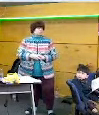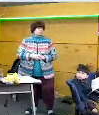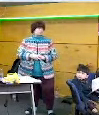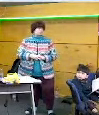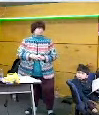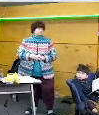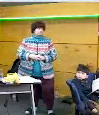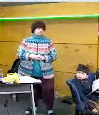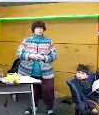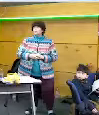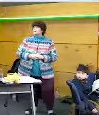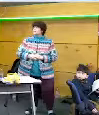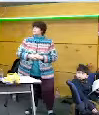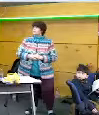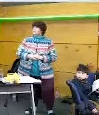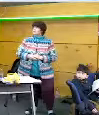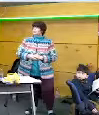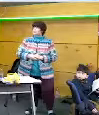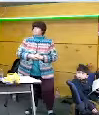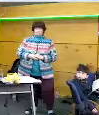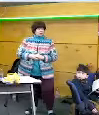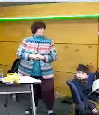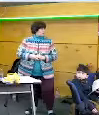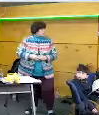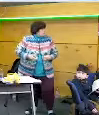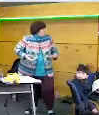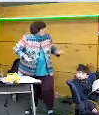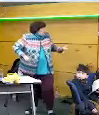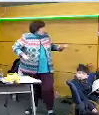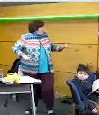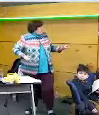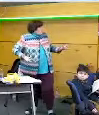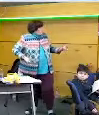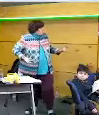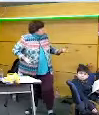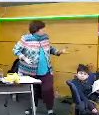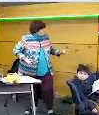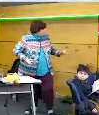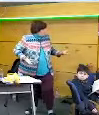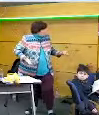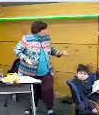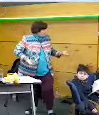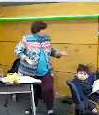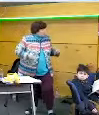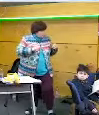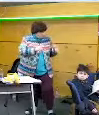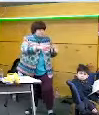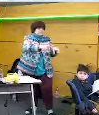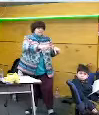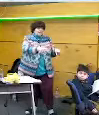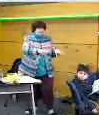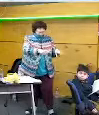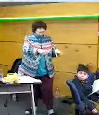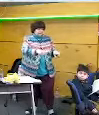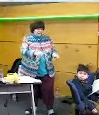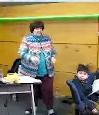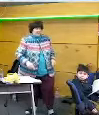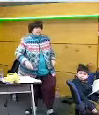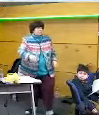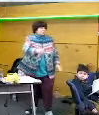piano. Or you could say, my puppy plays piano. You